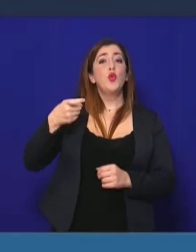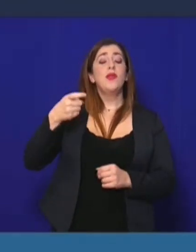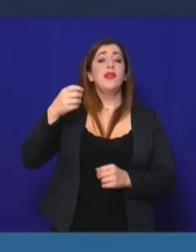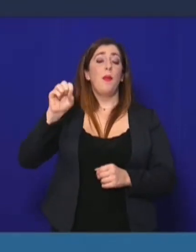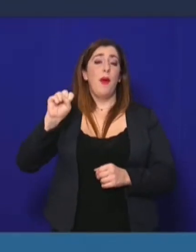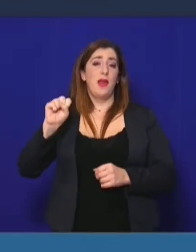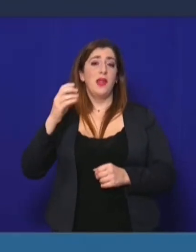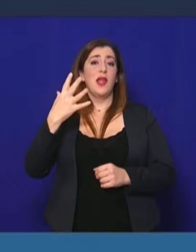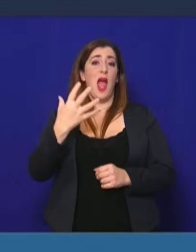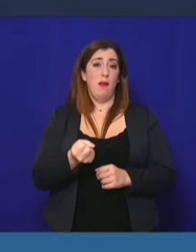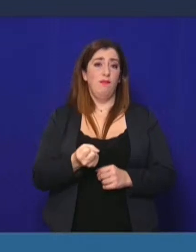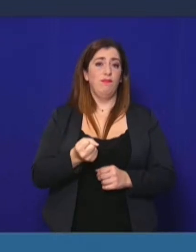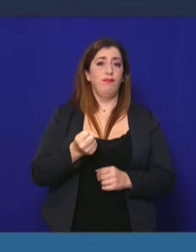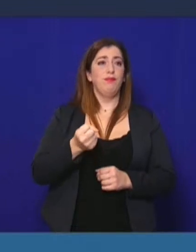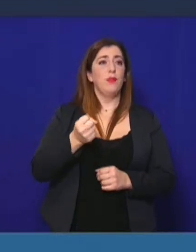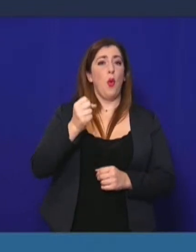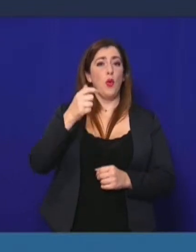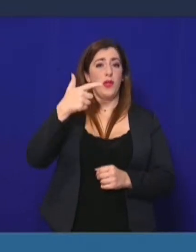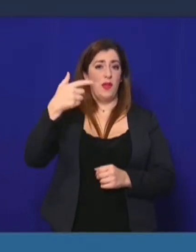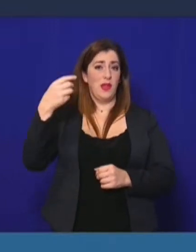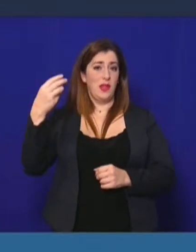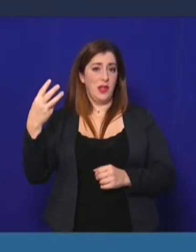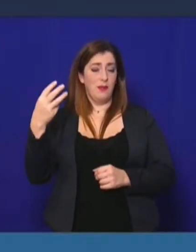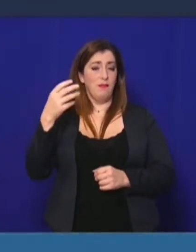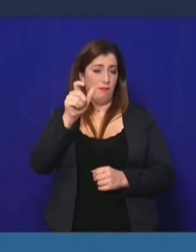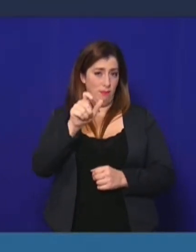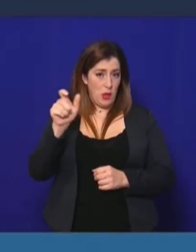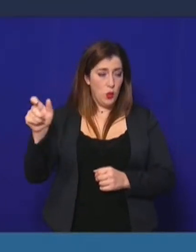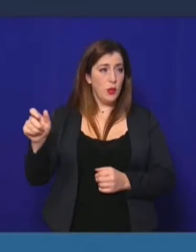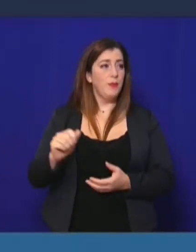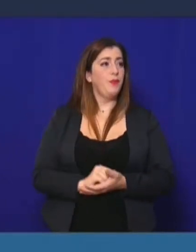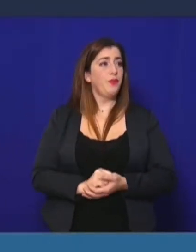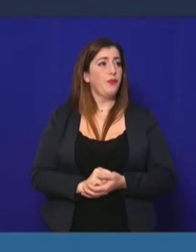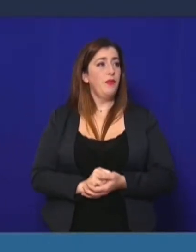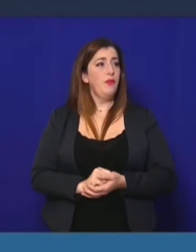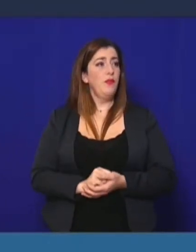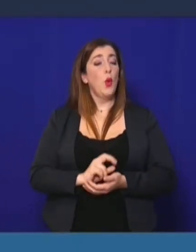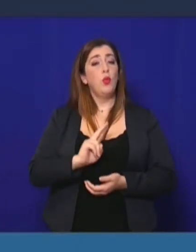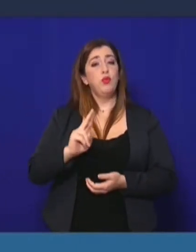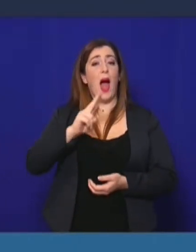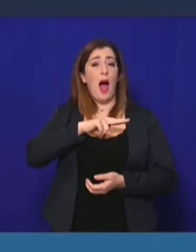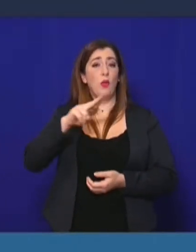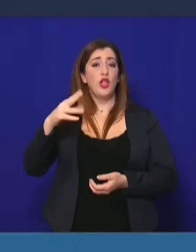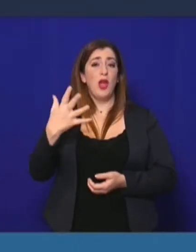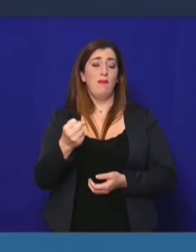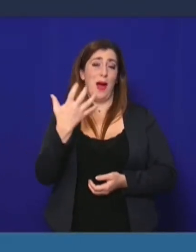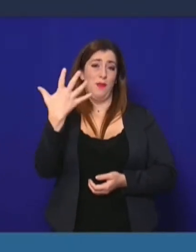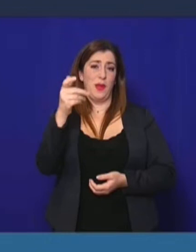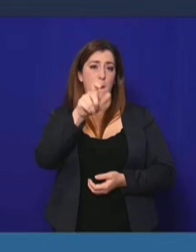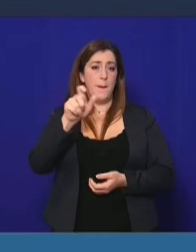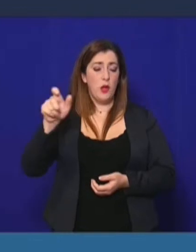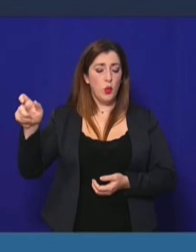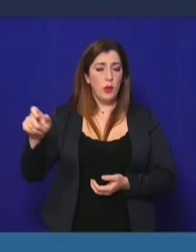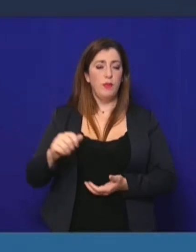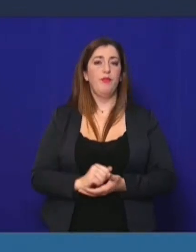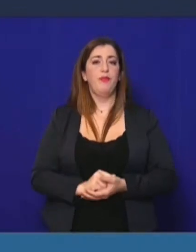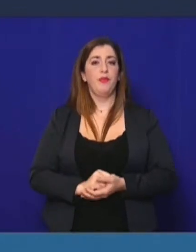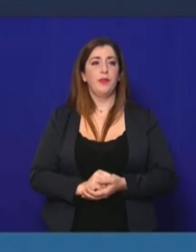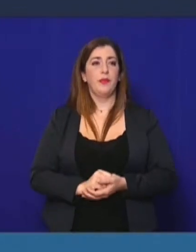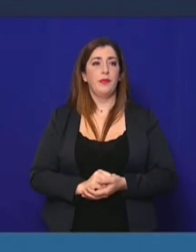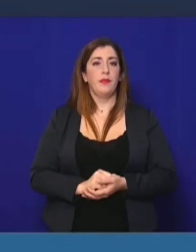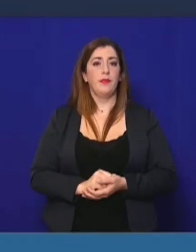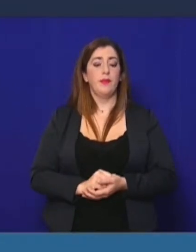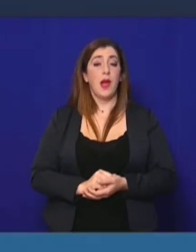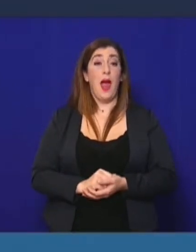każijiet u l-Isptar Ġenerali ta' Għawdex hemm 5 każijiet. Il-total ta' każijiet bħalma huwa kien mistenni